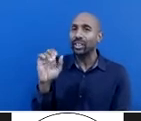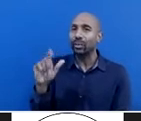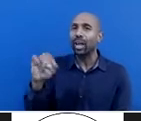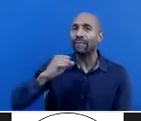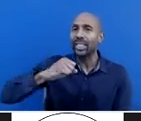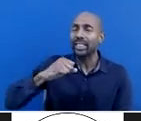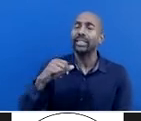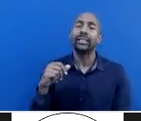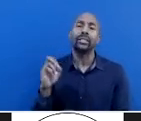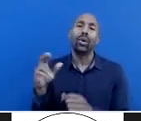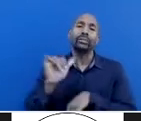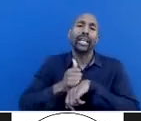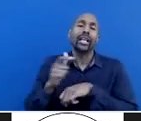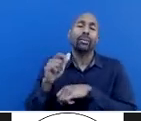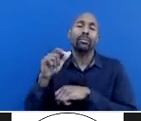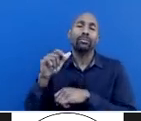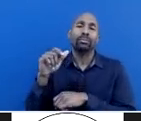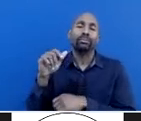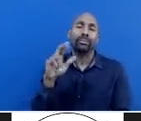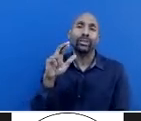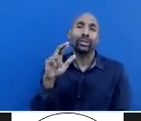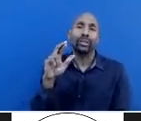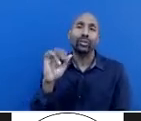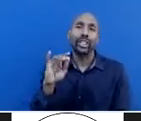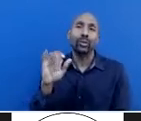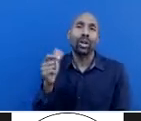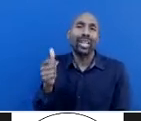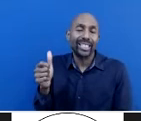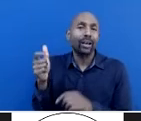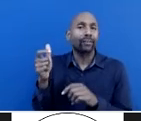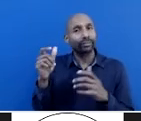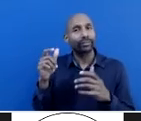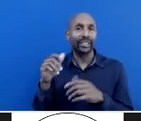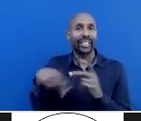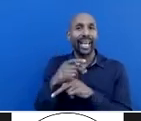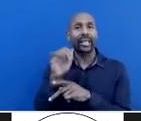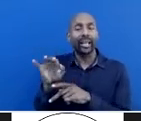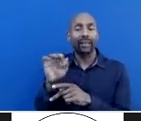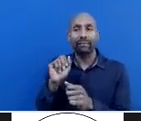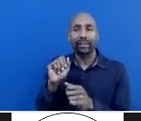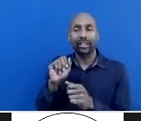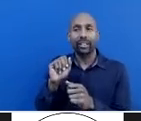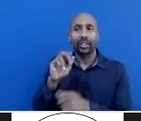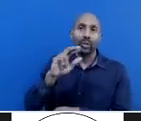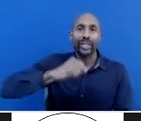Yeah, is a form of resistance. It's a form of resistance, but it leads to kind of like a healthy. Yes. And I wonder, are